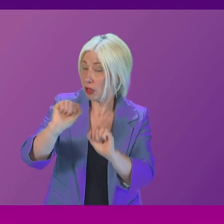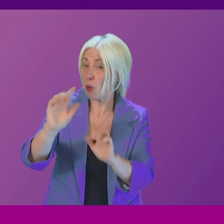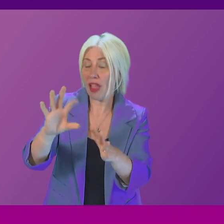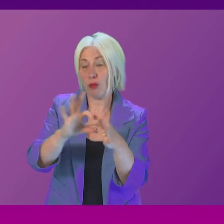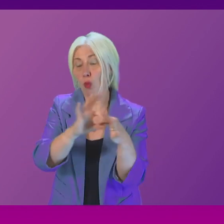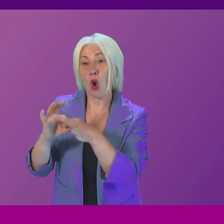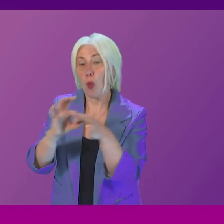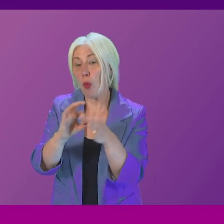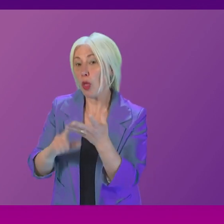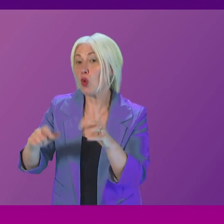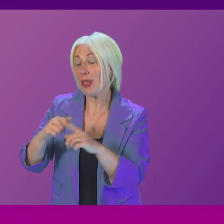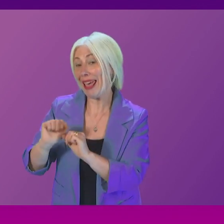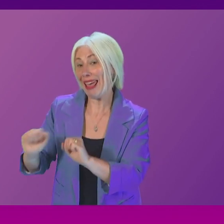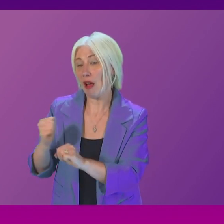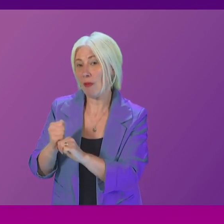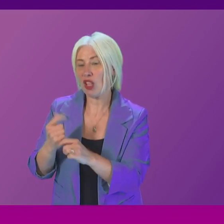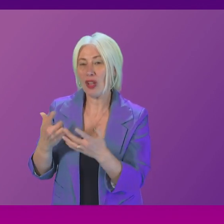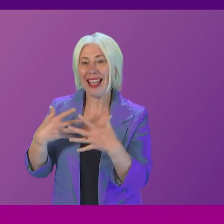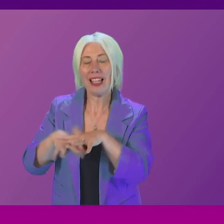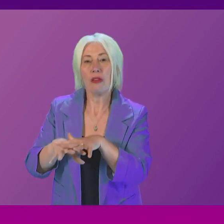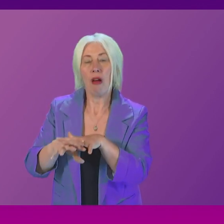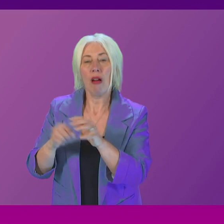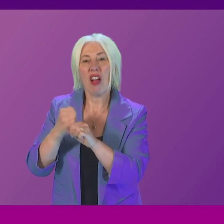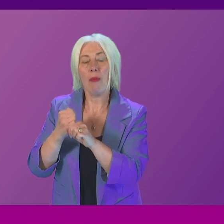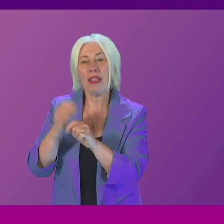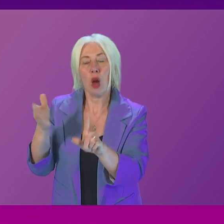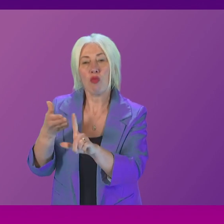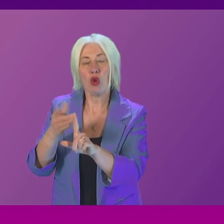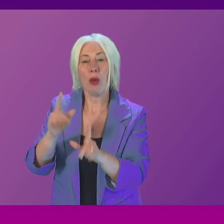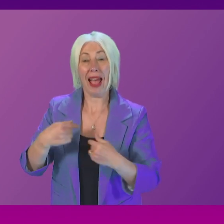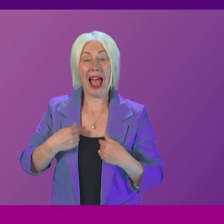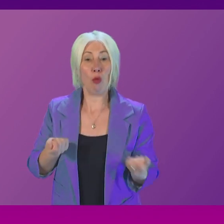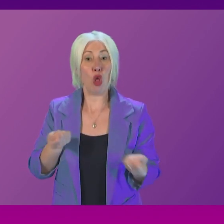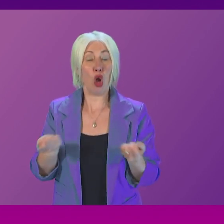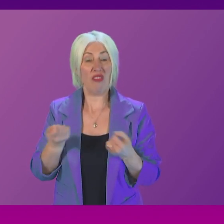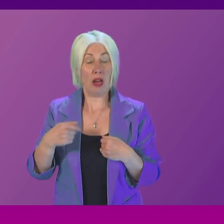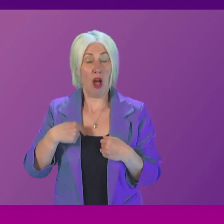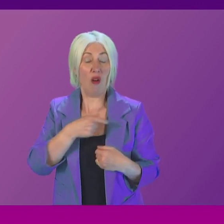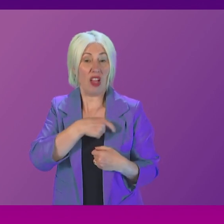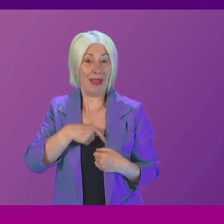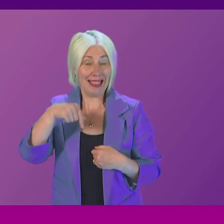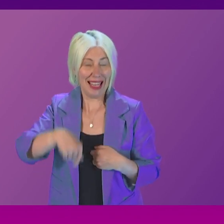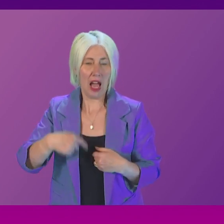with the UK on an intergovernmental approach to this, but as a convener of a Scottish Parliament committee,